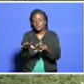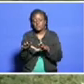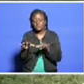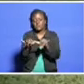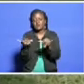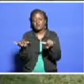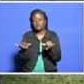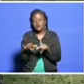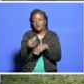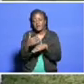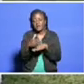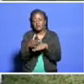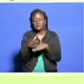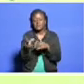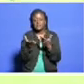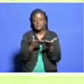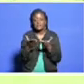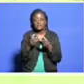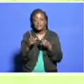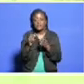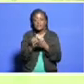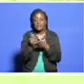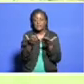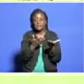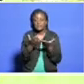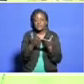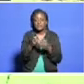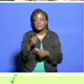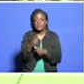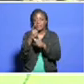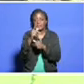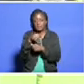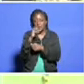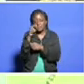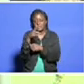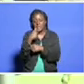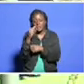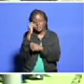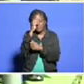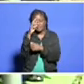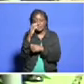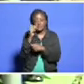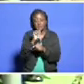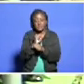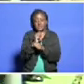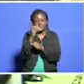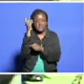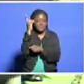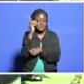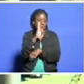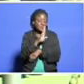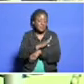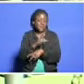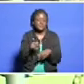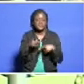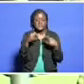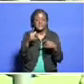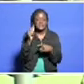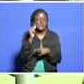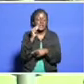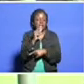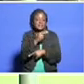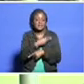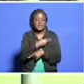service. It was during that ceremony that Deputy Prime Minister and Minister of Works, the Honorable Desmond Bannister, presented Glenys Hanna Martin with